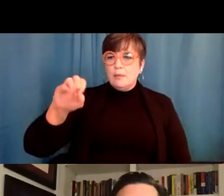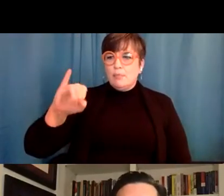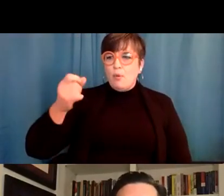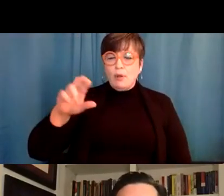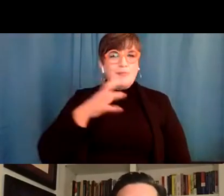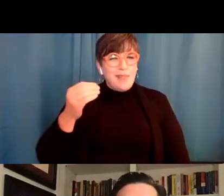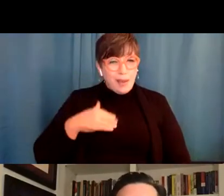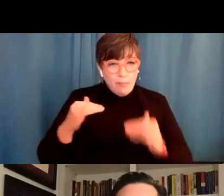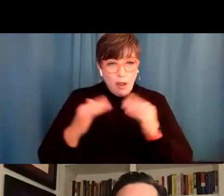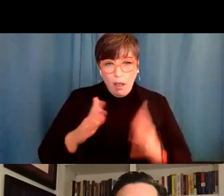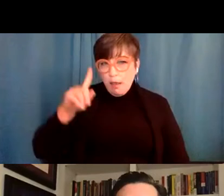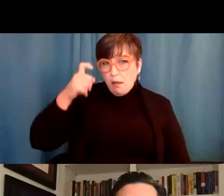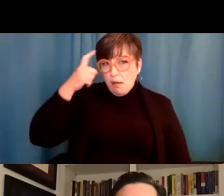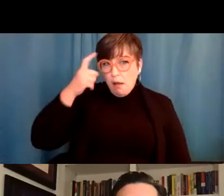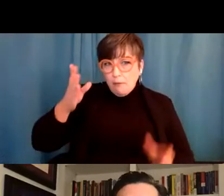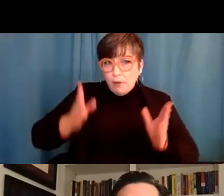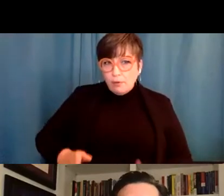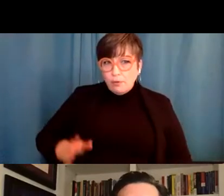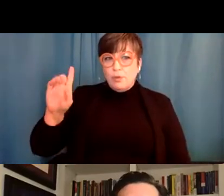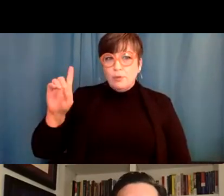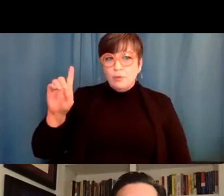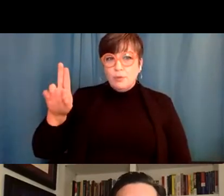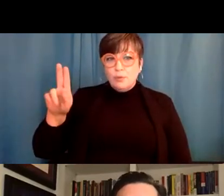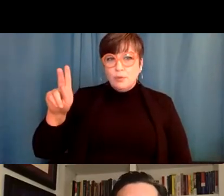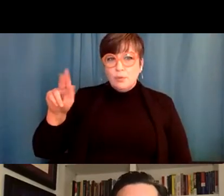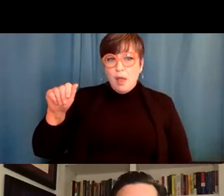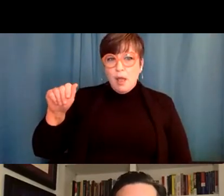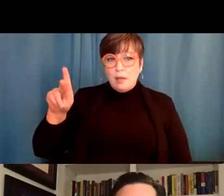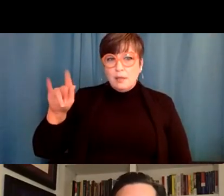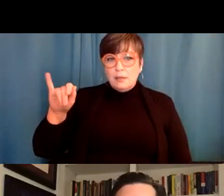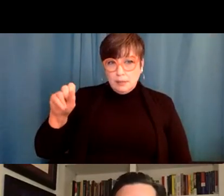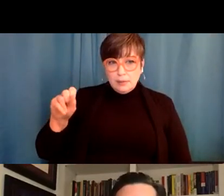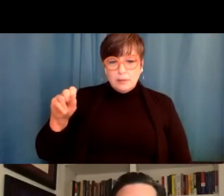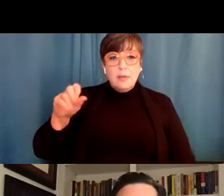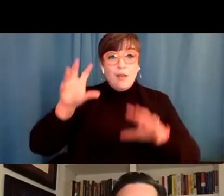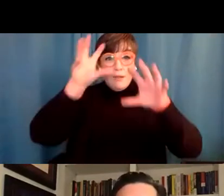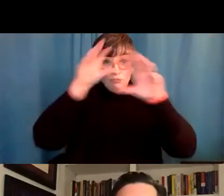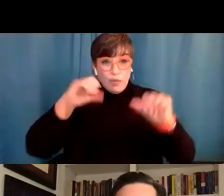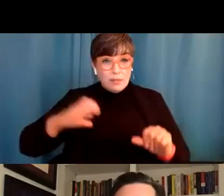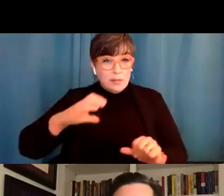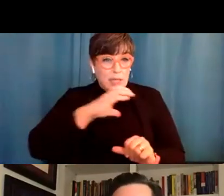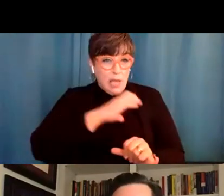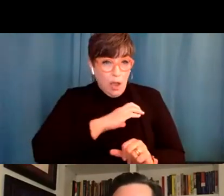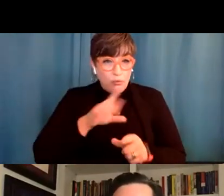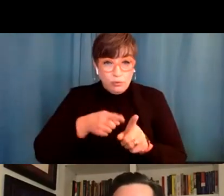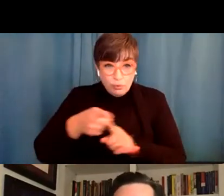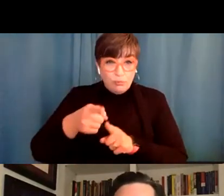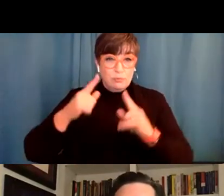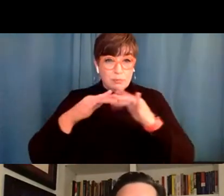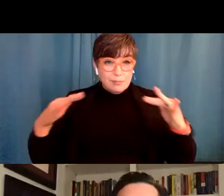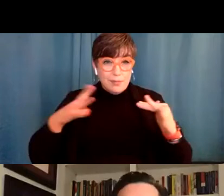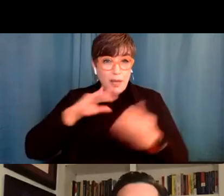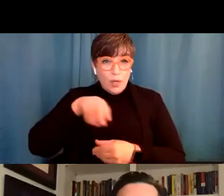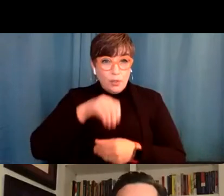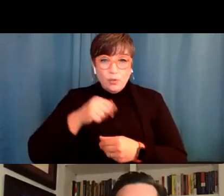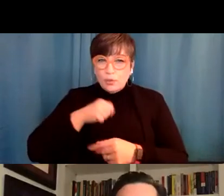Dukakis and the Presidential Council on Inclusion and Diversity at Northeastern for hosting this very timely and very important event. And it's my honor to be a